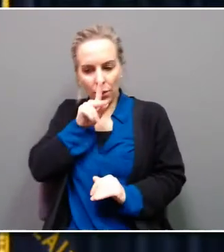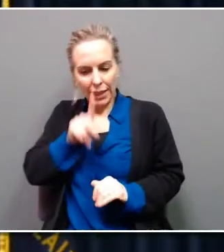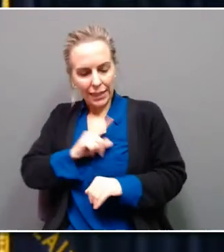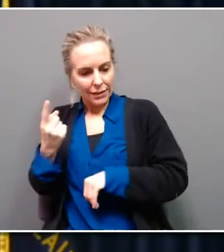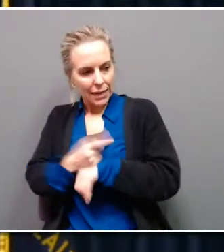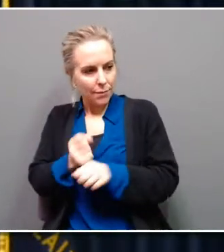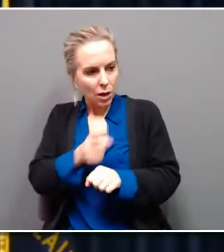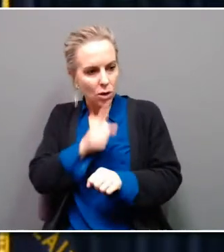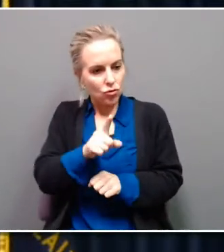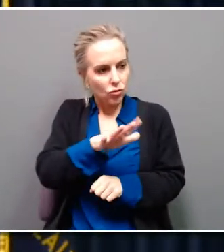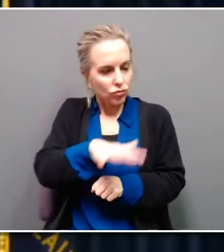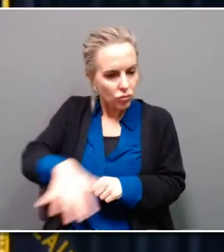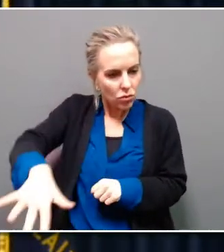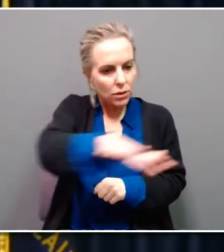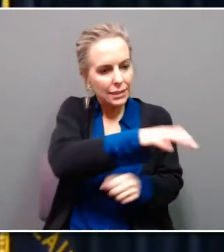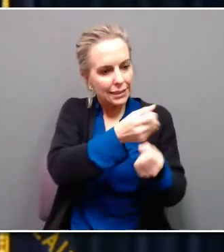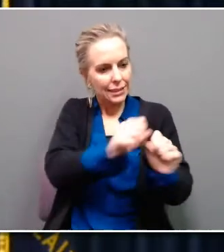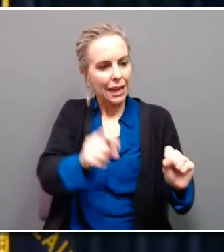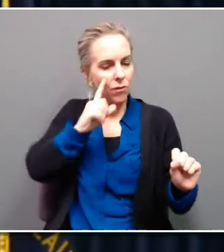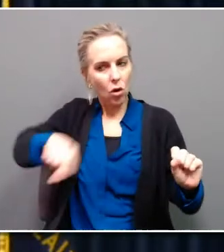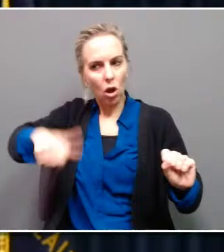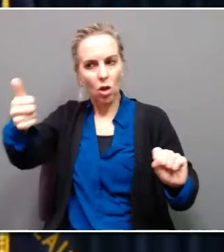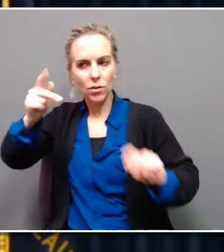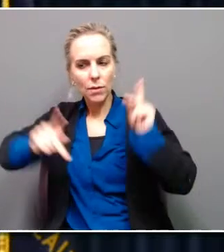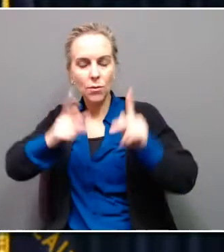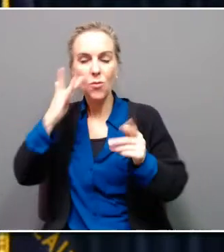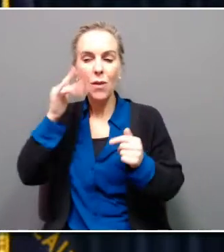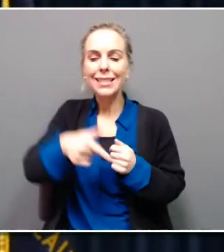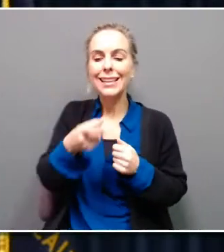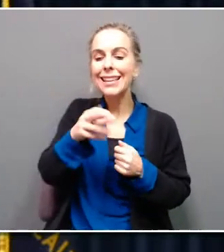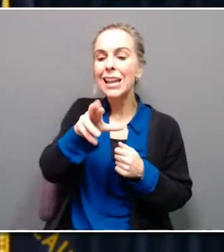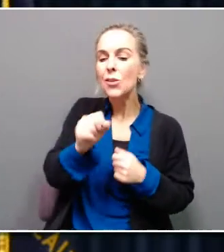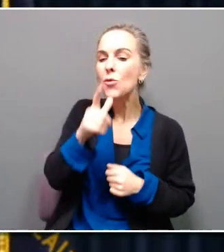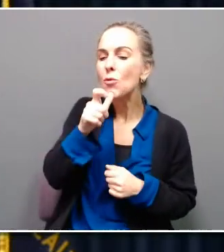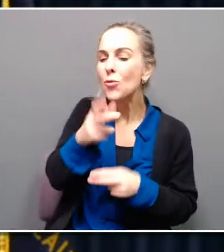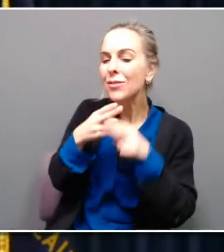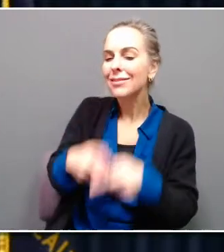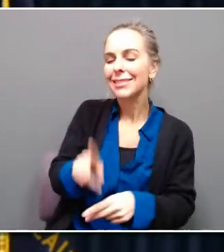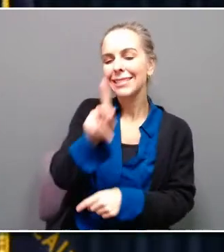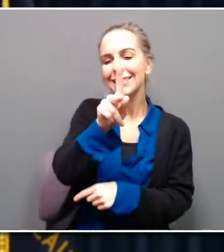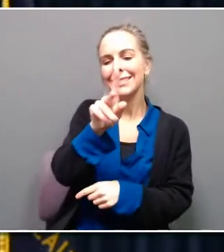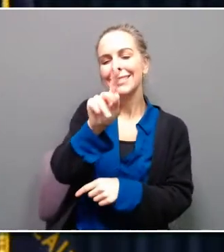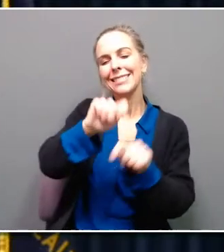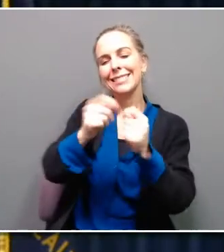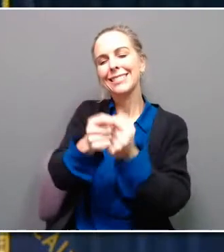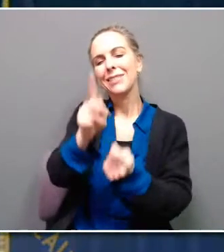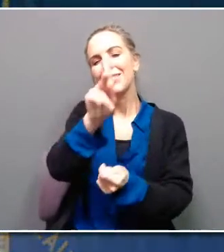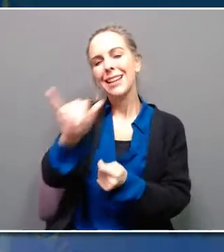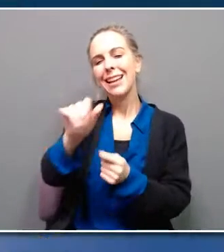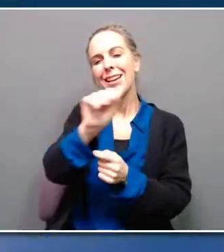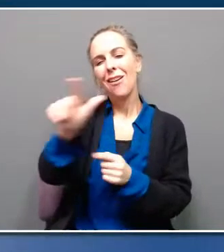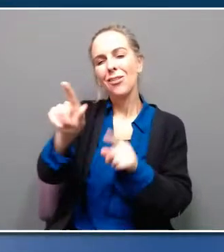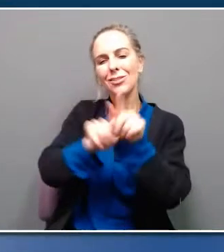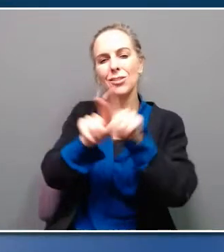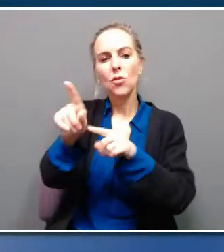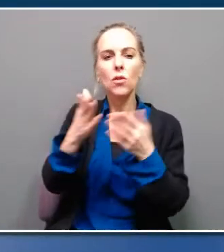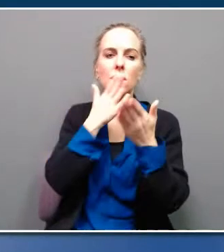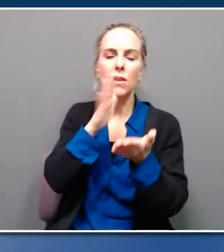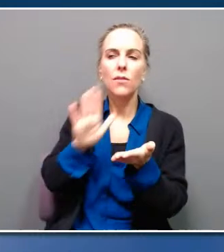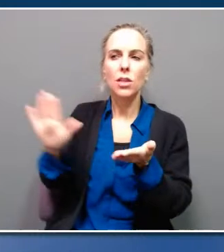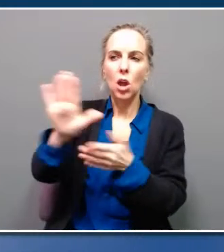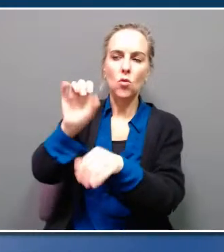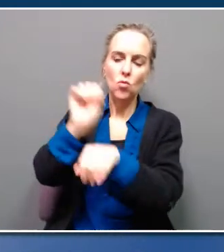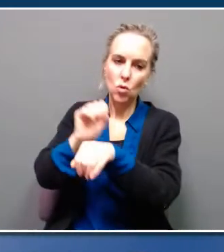everyone else. That's why this week, these heroes are our Team Kentucky All-Stars. I want to thank each of these incredible folks for their work. The